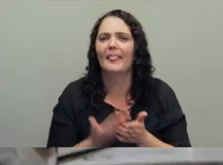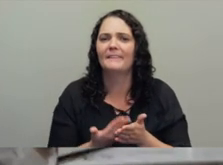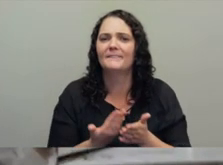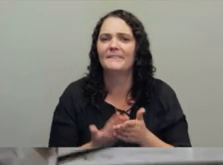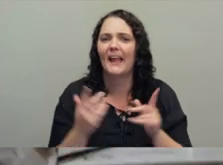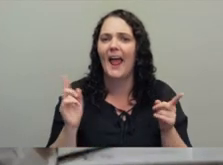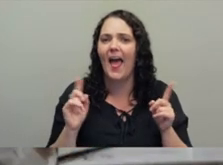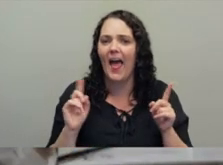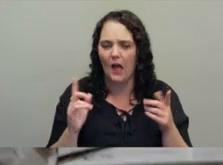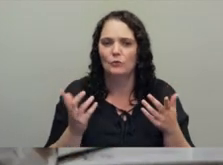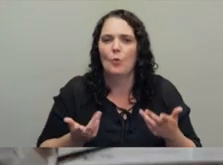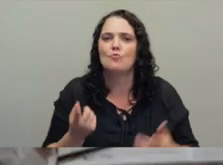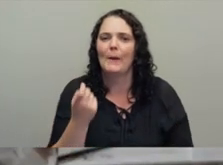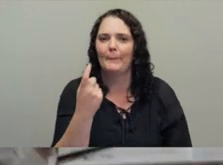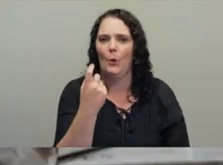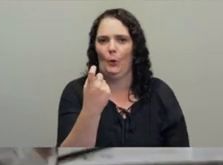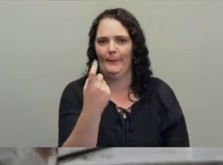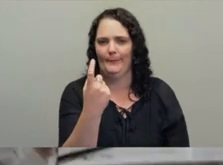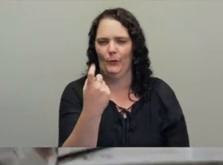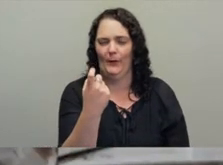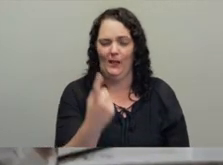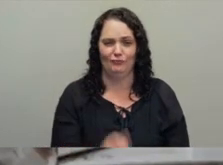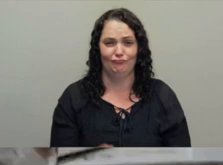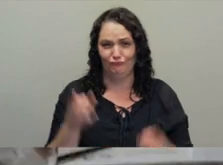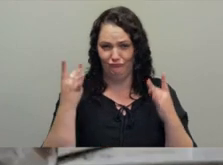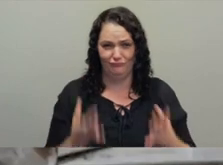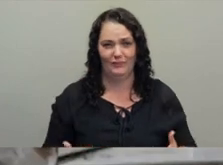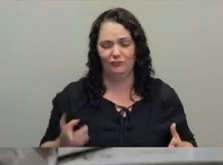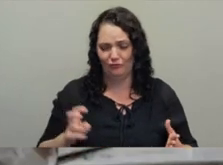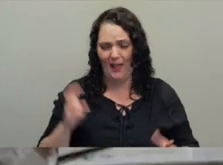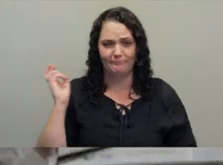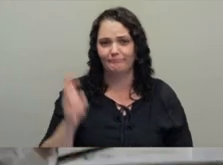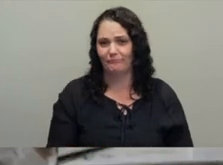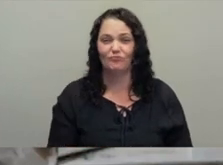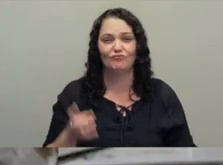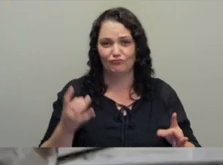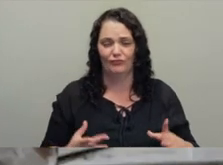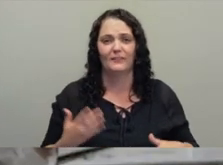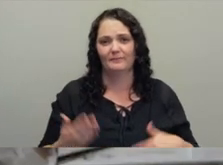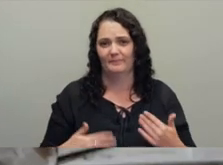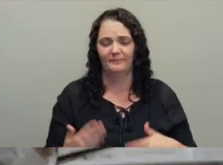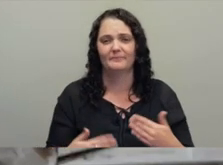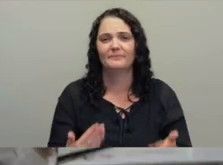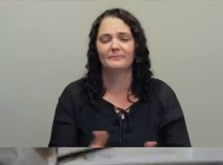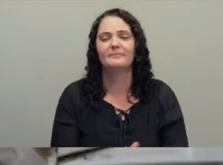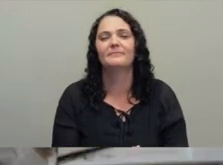can do one more drawing. All right, let's dive right in. Okay, let's switch that camera again.